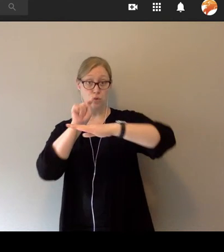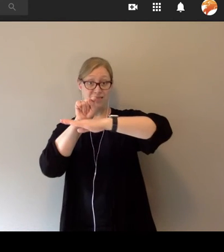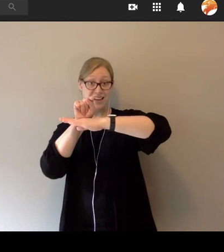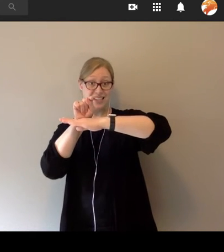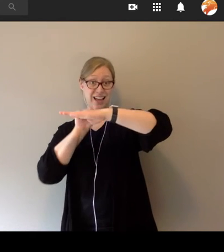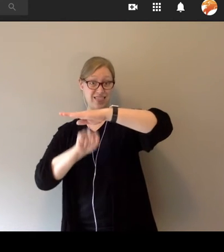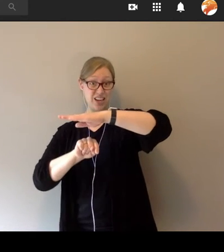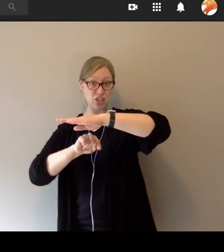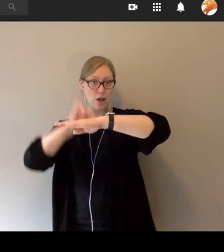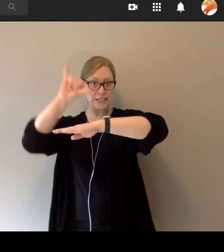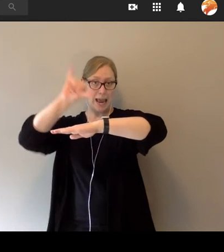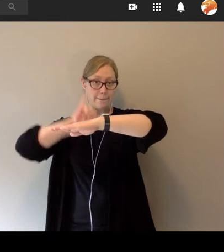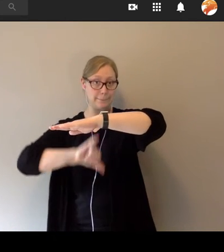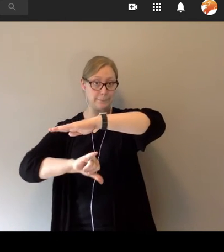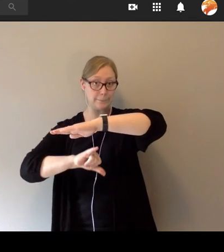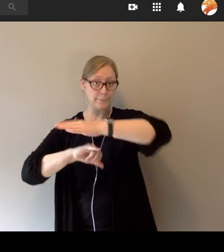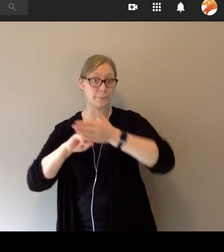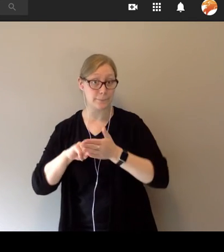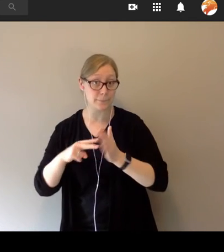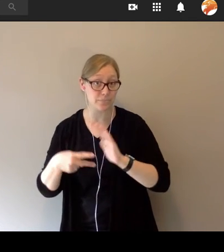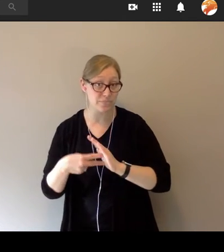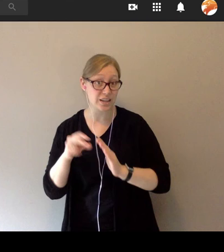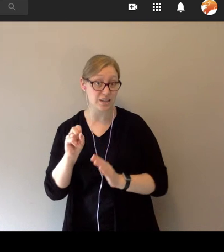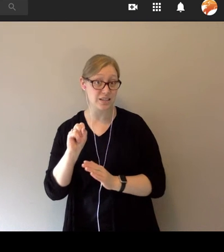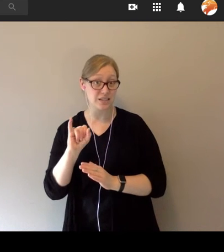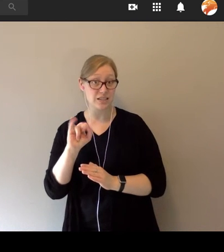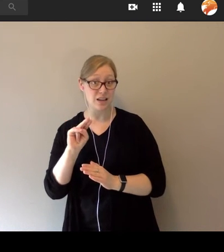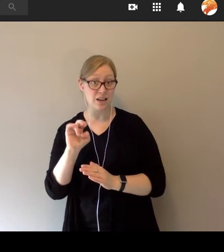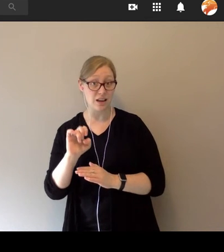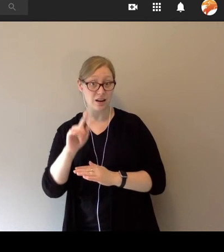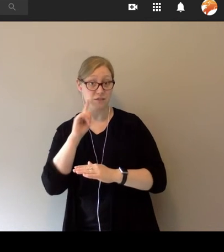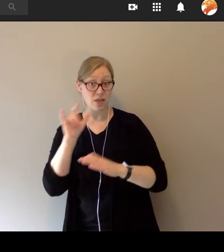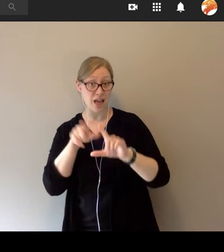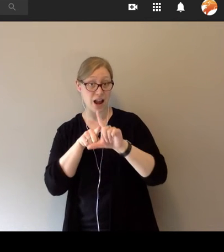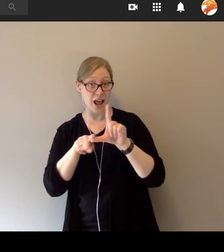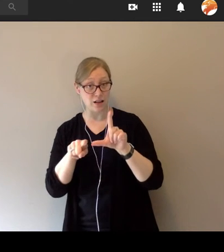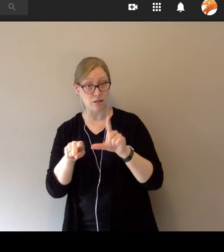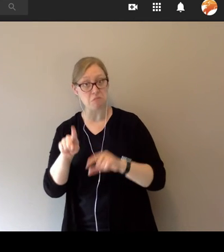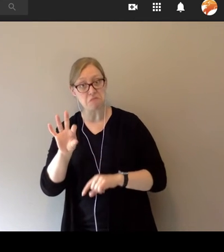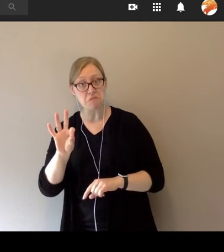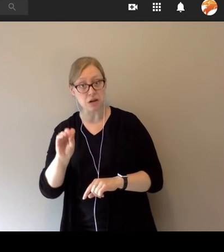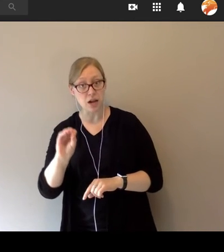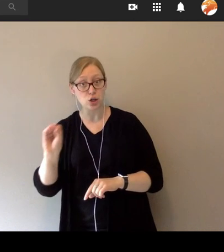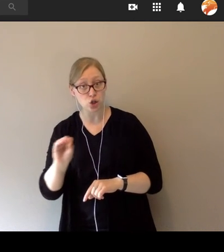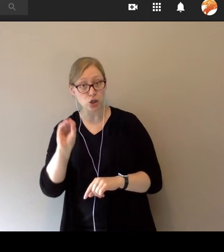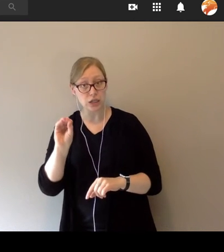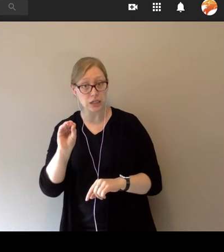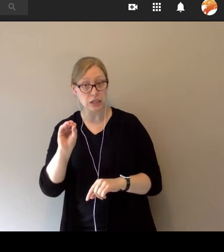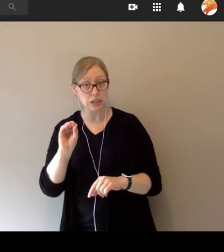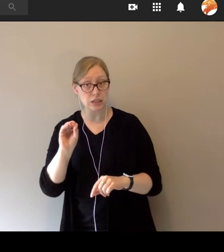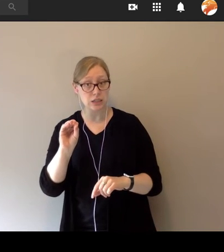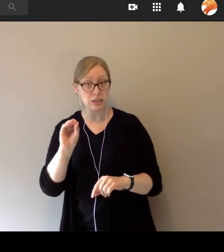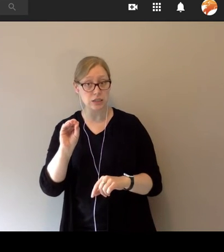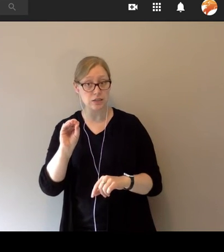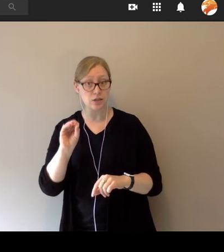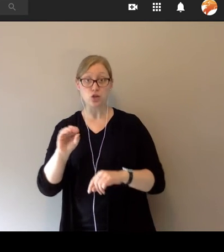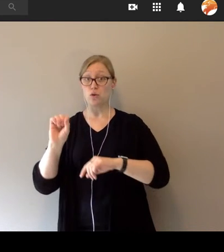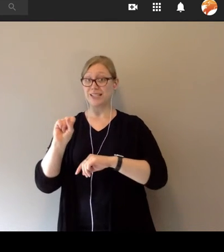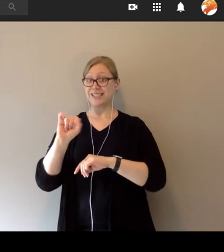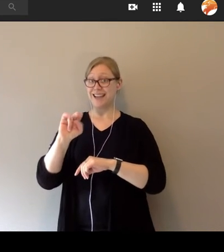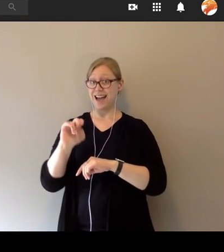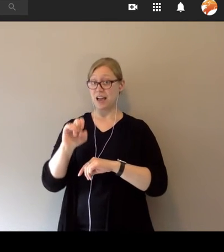are the same length. That means the sine of that angle, which happens to be 90 degrees, So the sine of